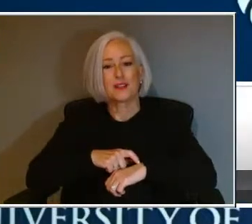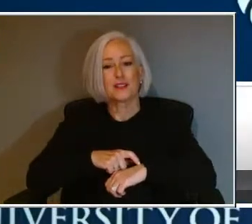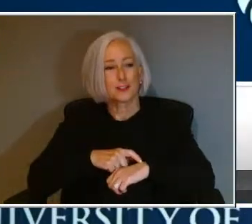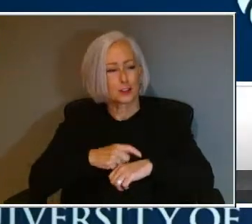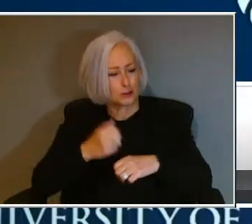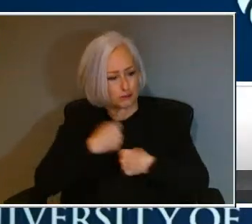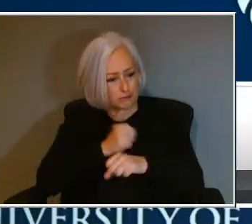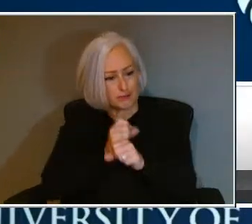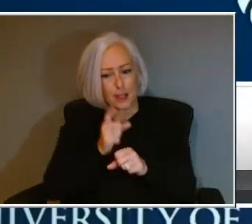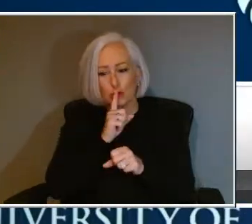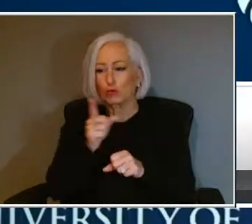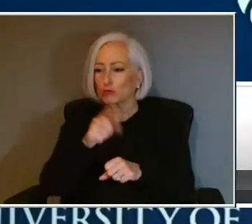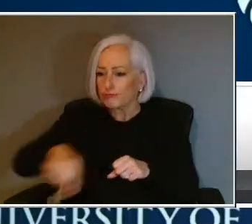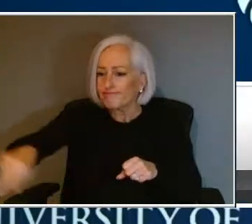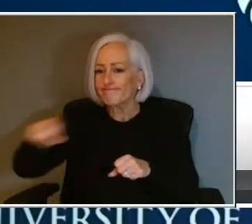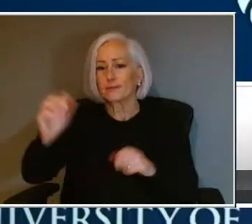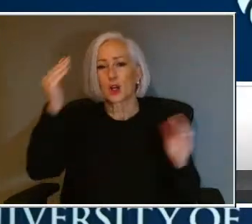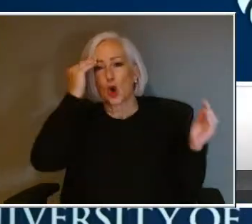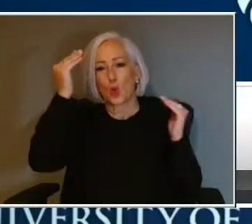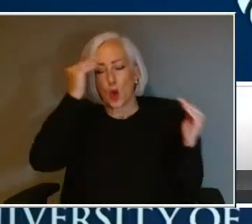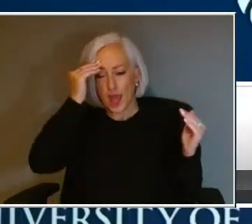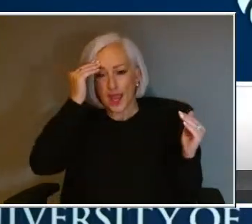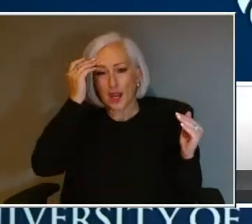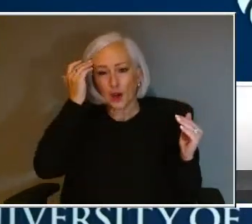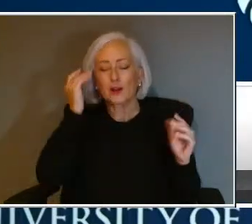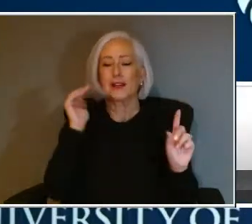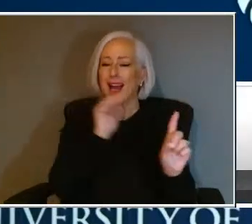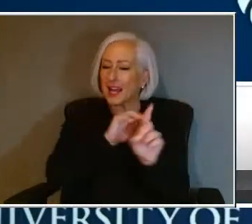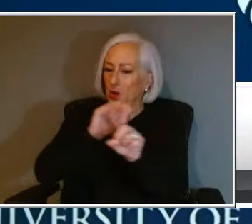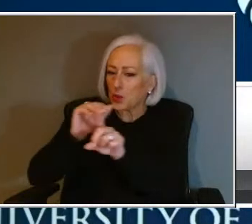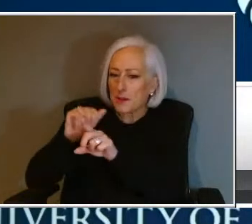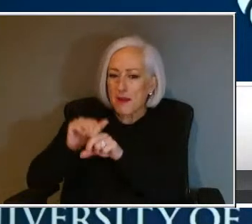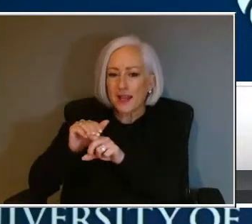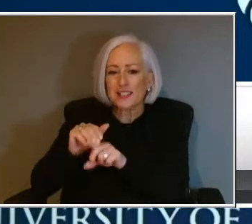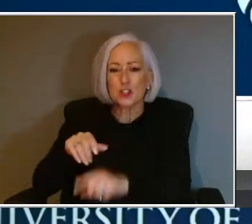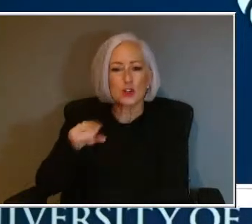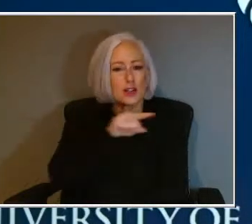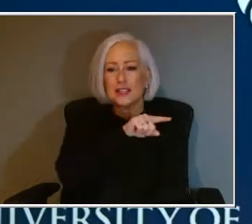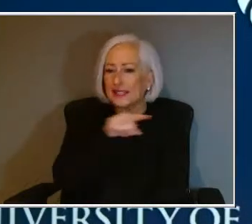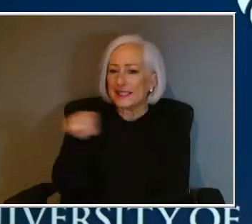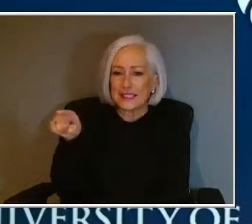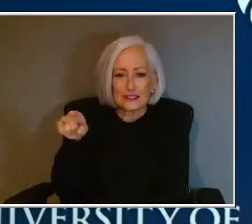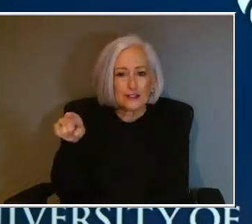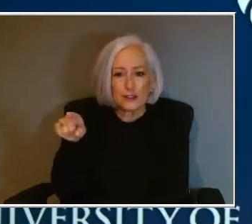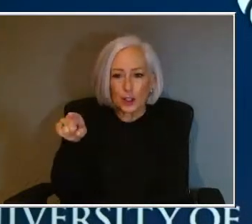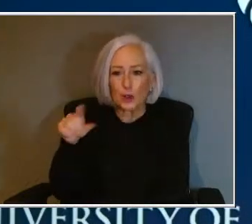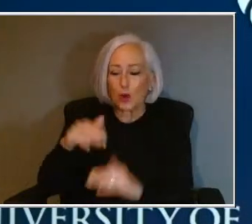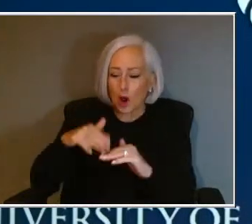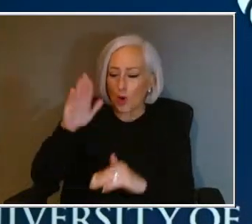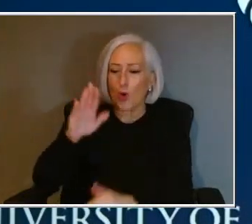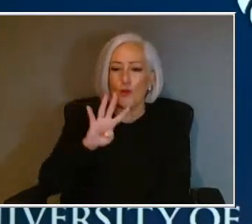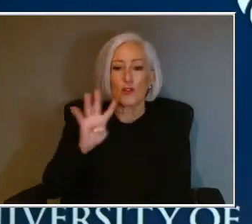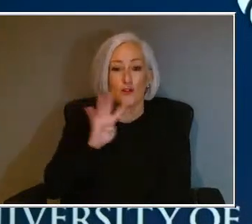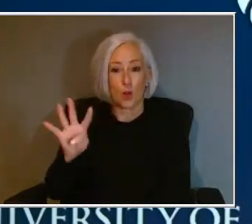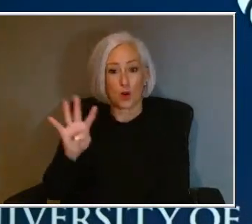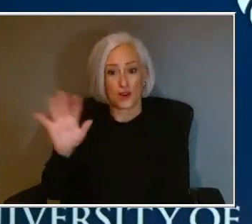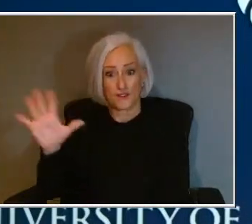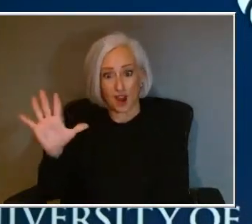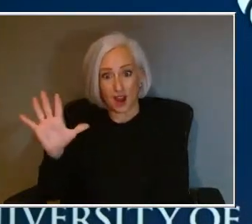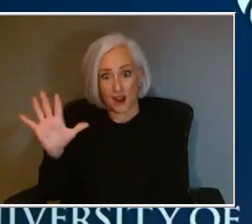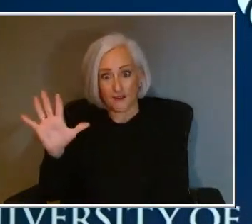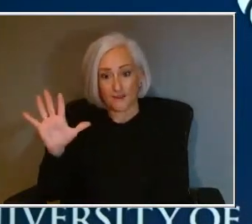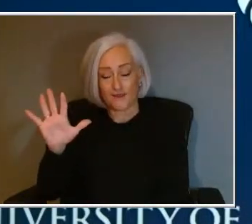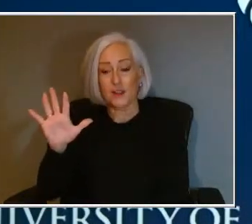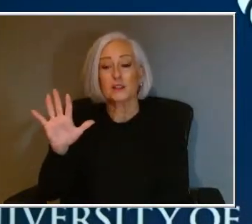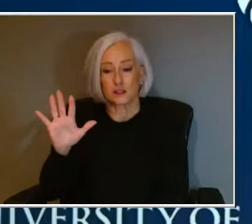and serve a reminder to anyone who is above age 45 or older,